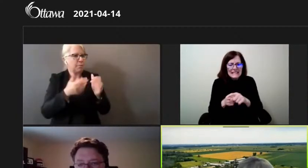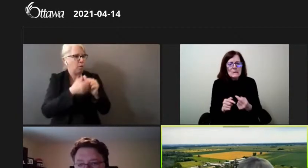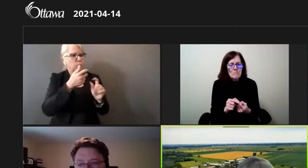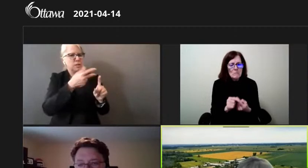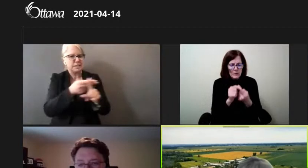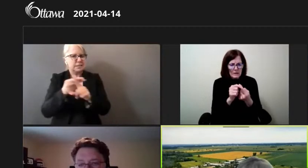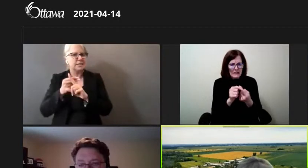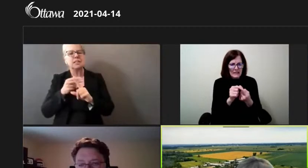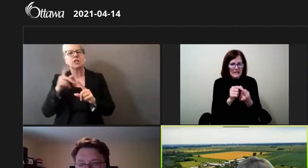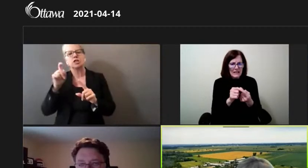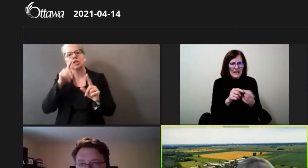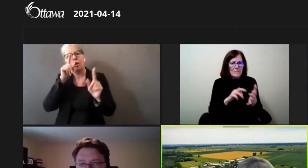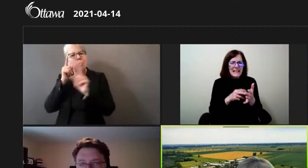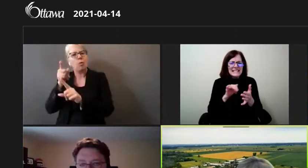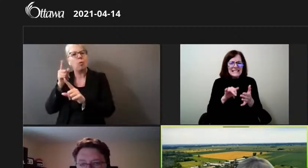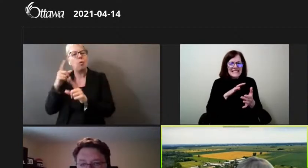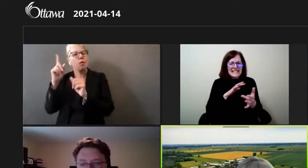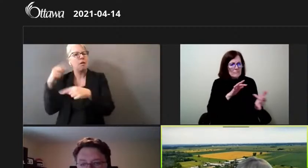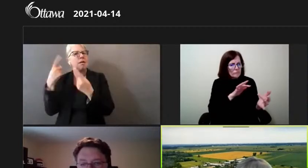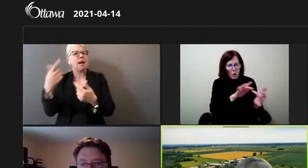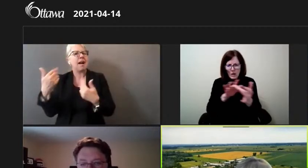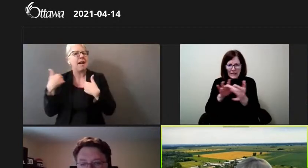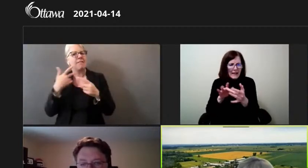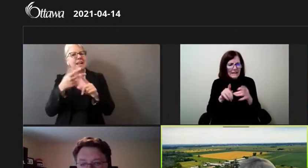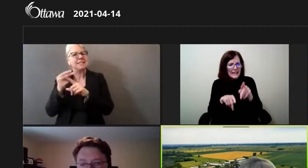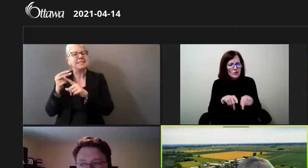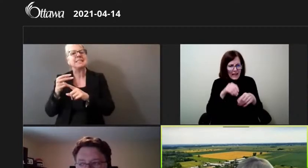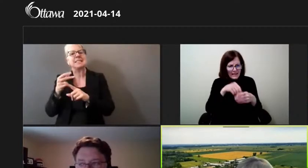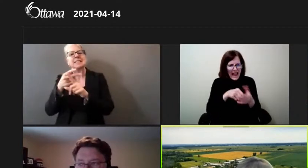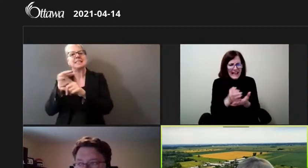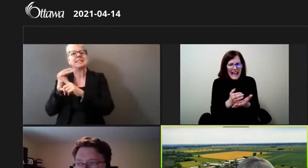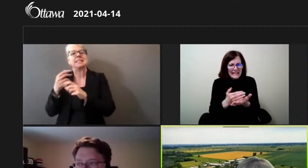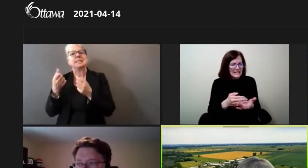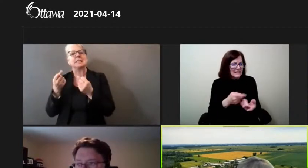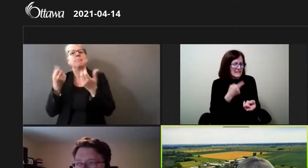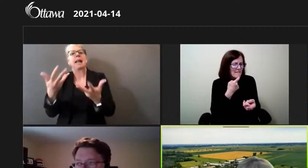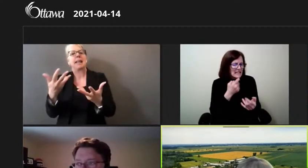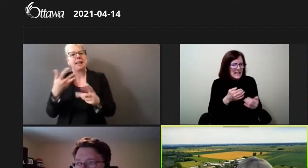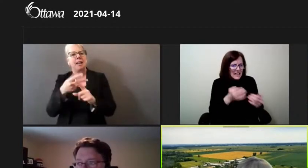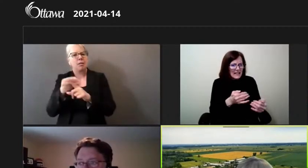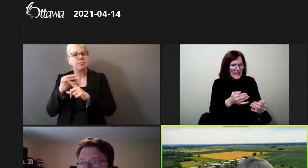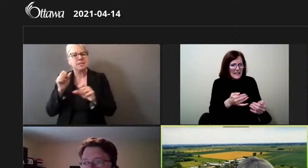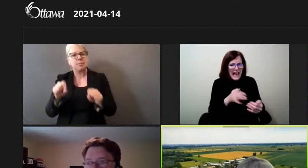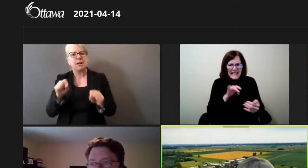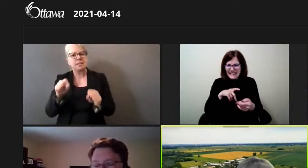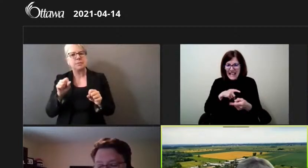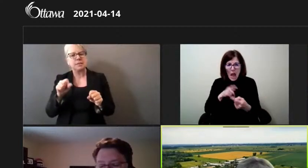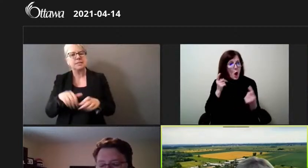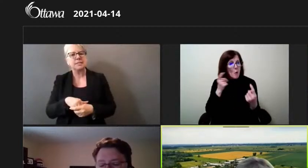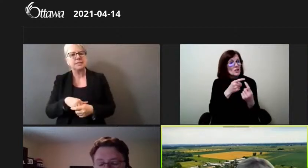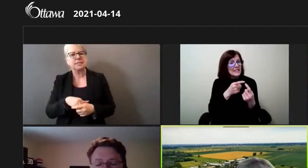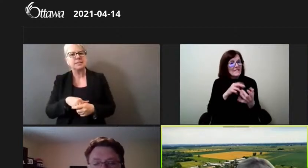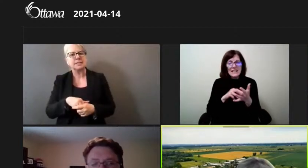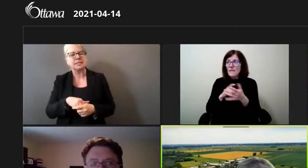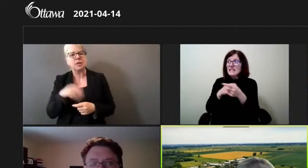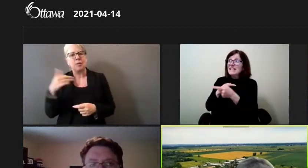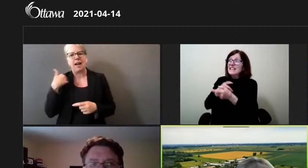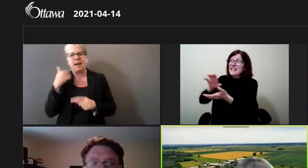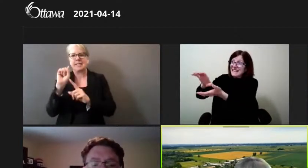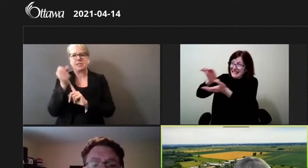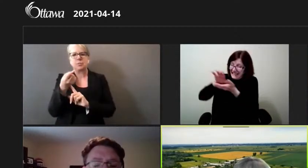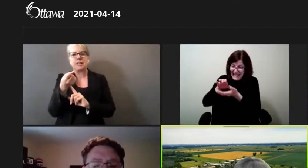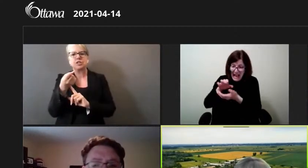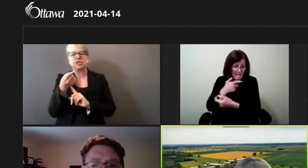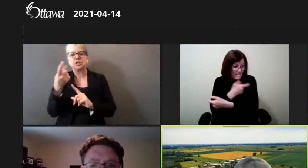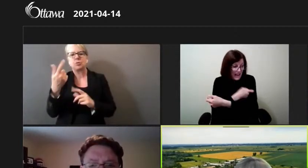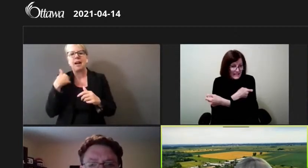goal should be, as we have vaccine, to get it into as many arms as possible, and you have a situation where you've got